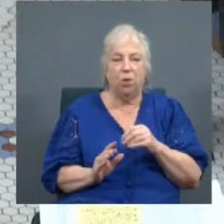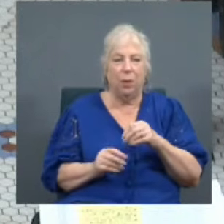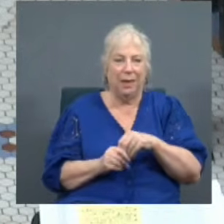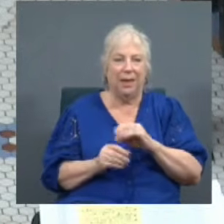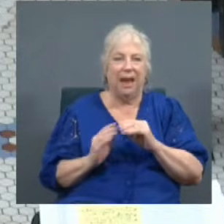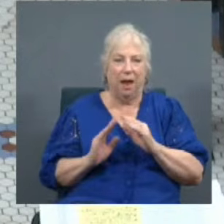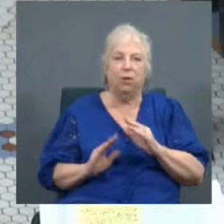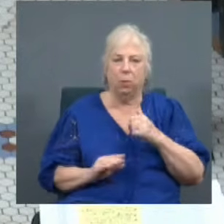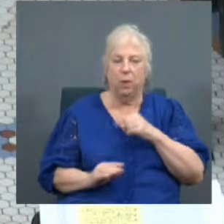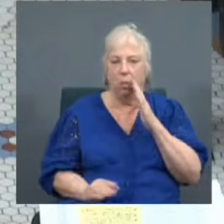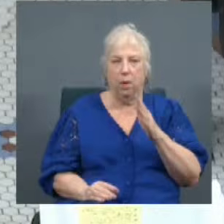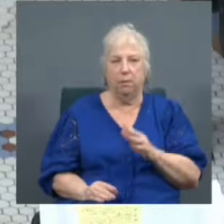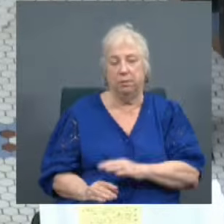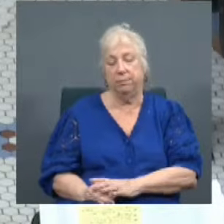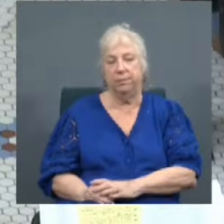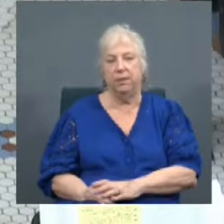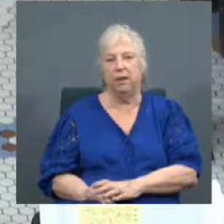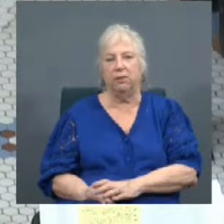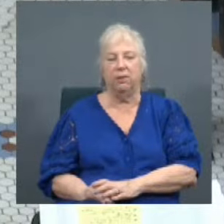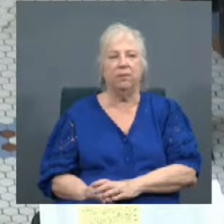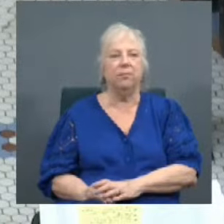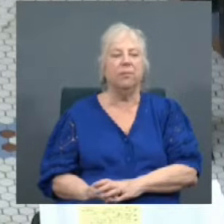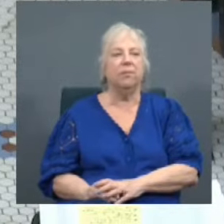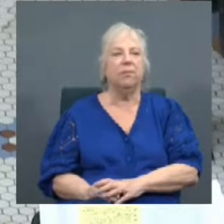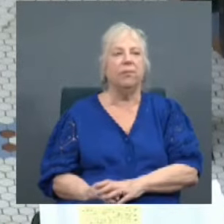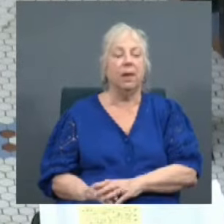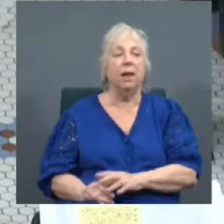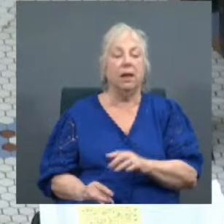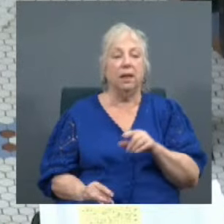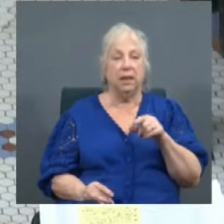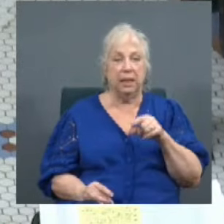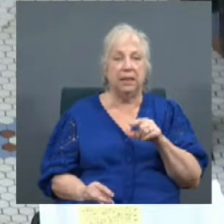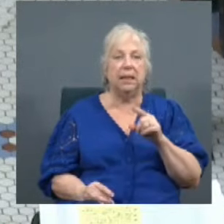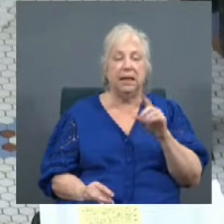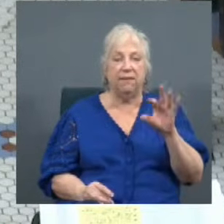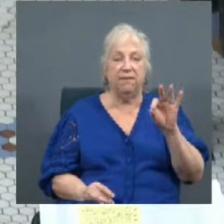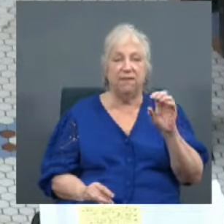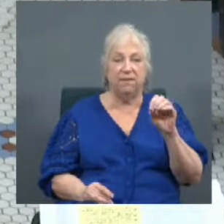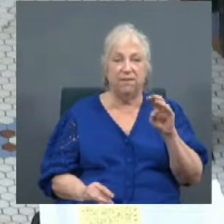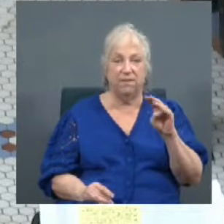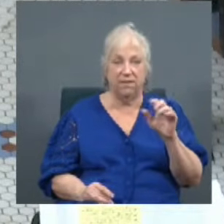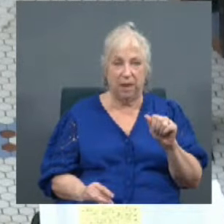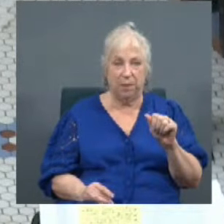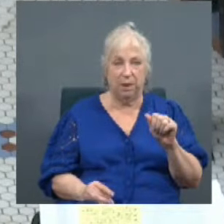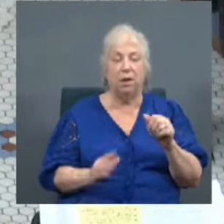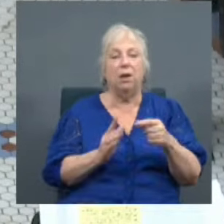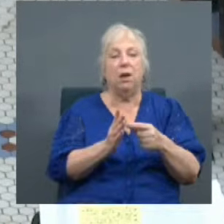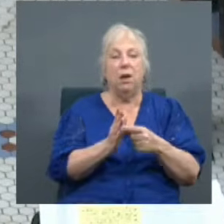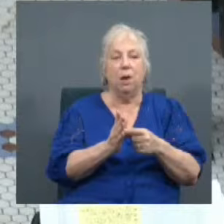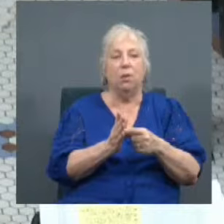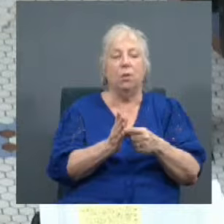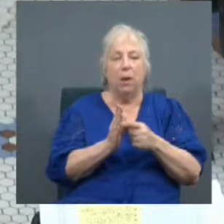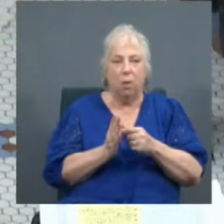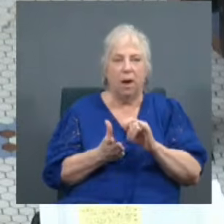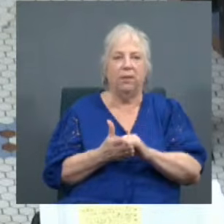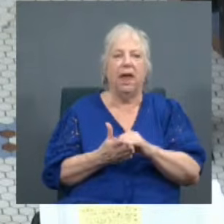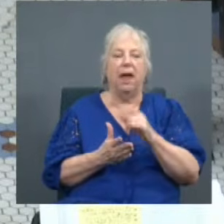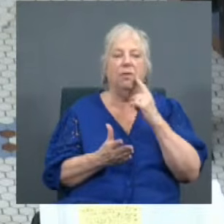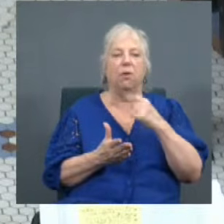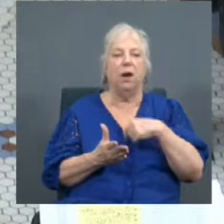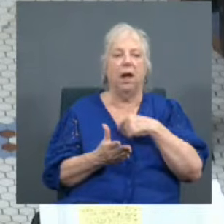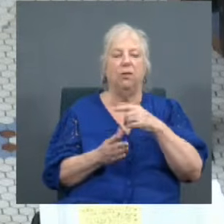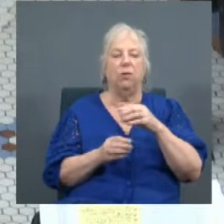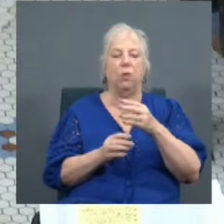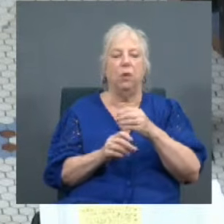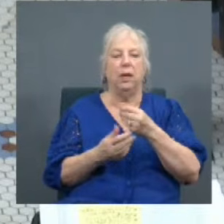it in-house. So, and this is a requirement by FEMA in order to get reimbursed. So